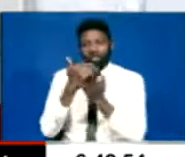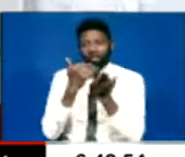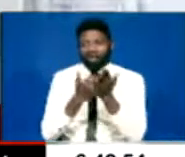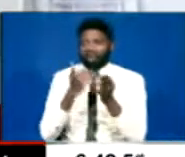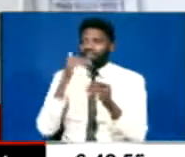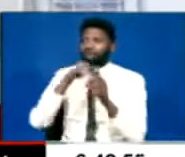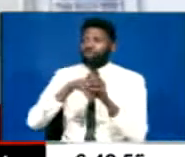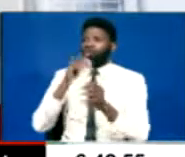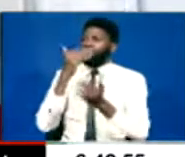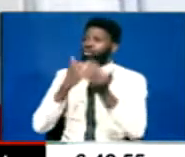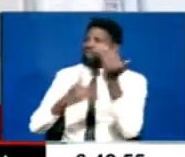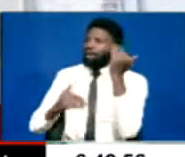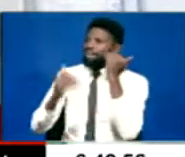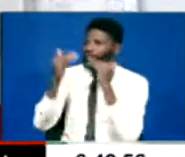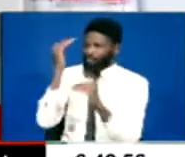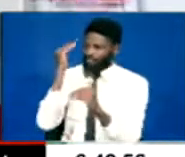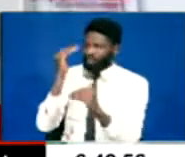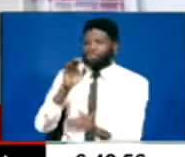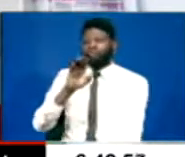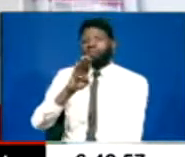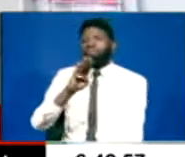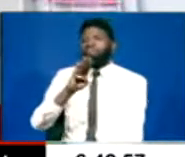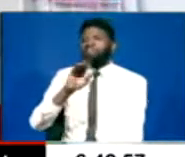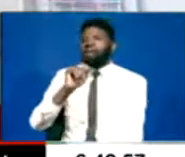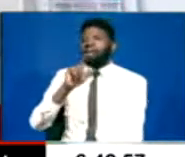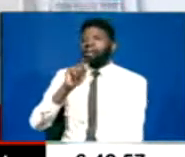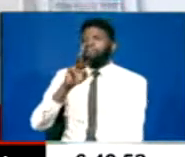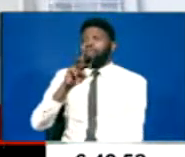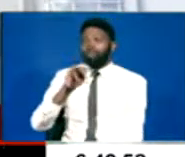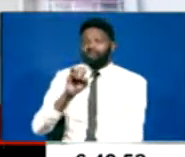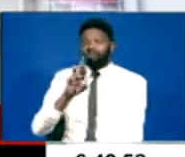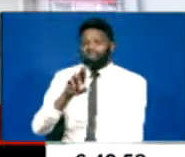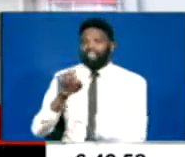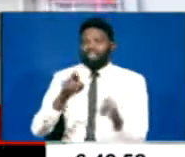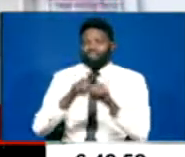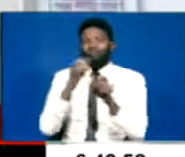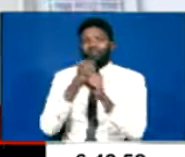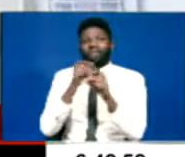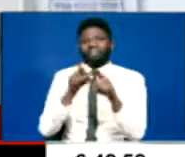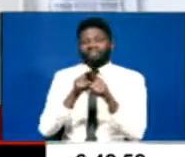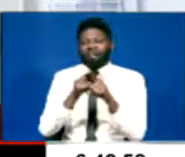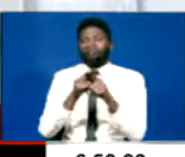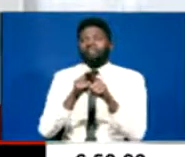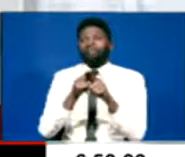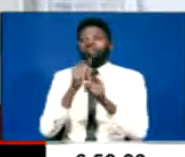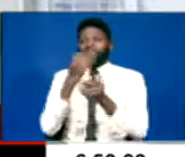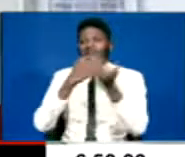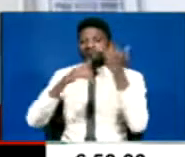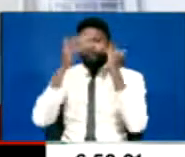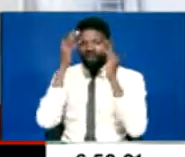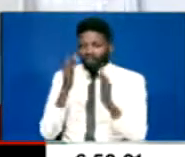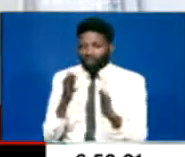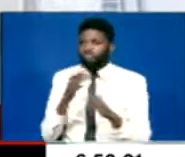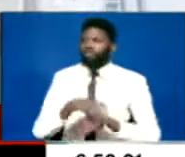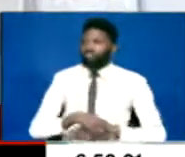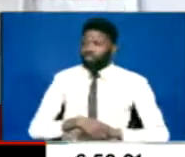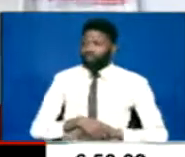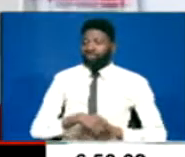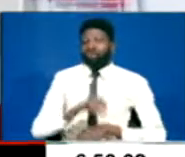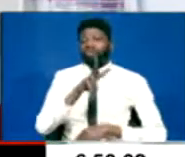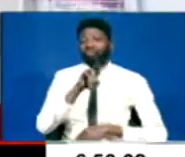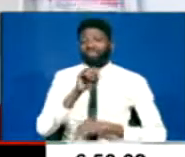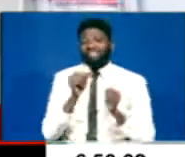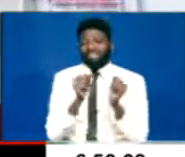an adjunct law professor at the American Heritage University of Southern California. In 2010, Wajakoya would return to Kenya